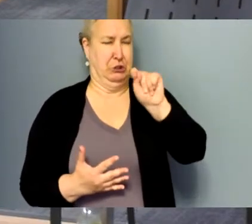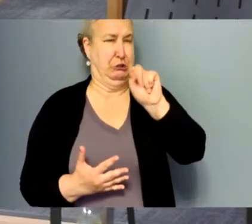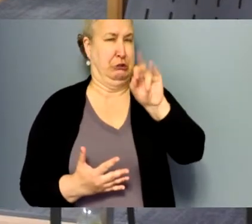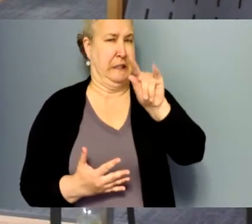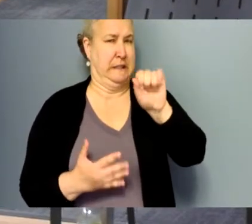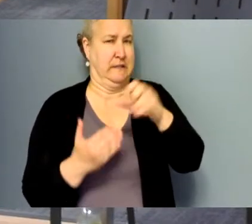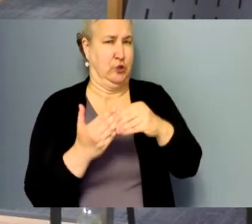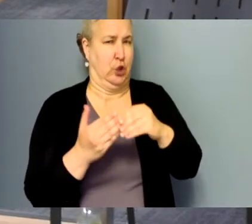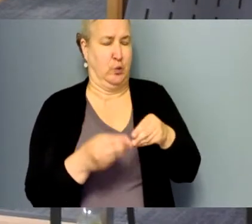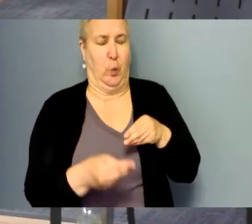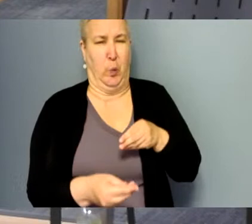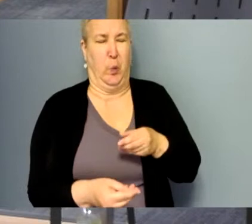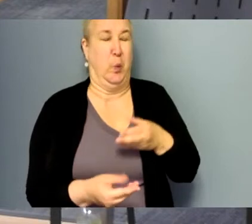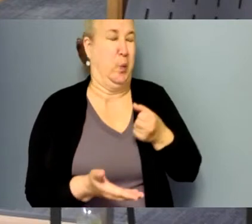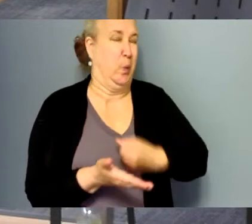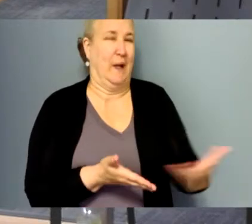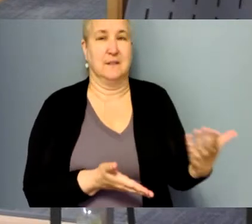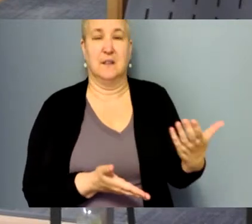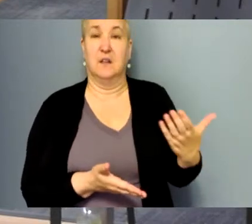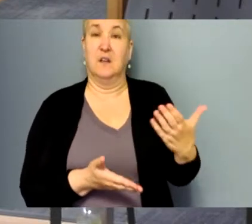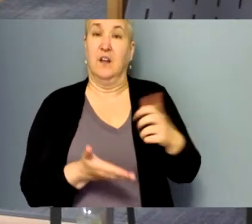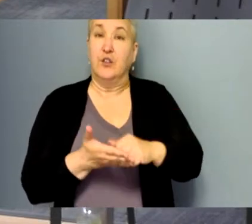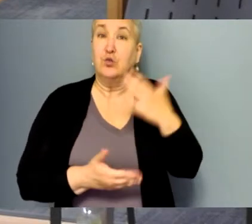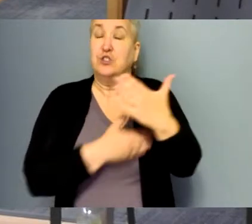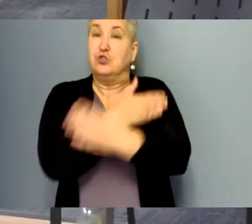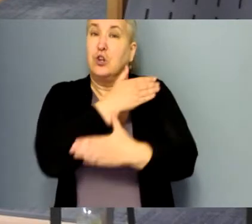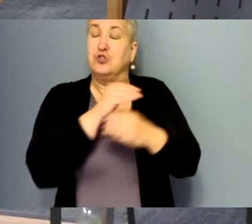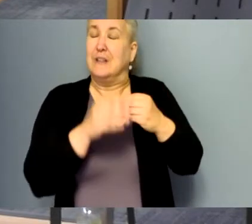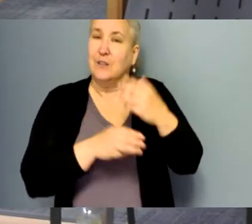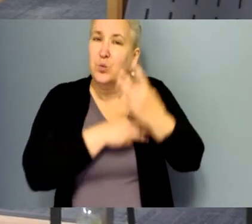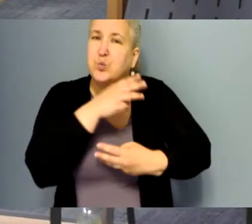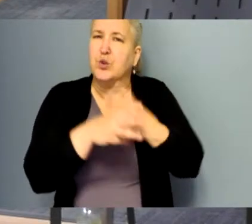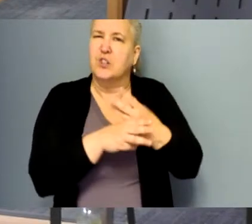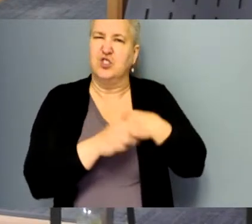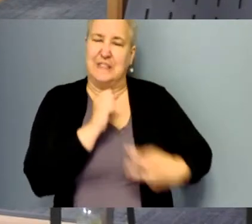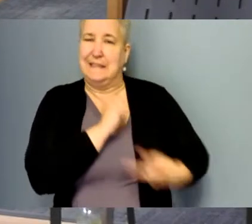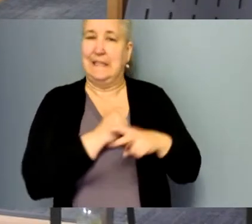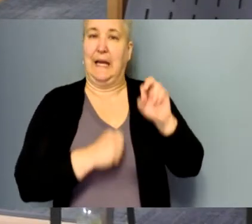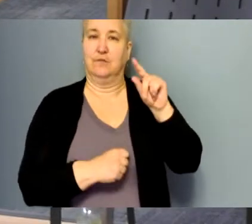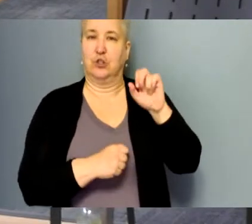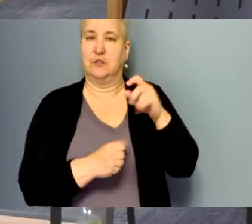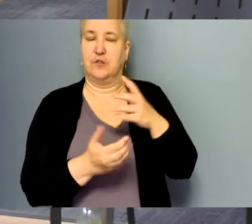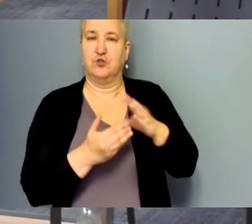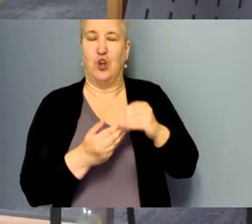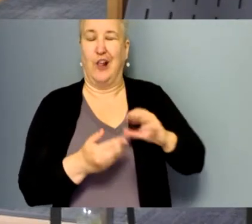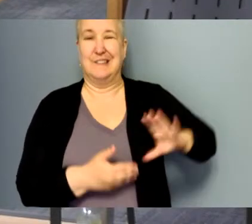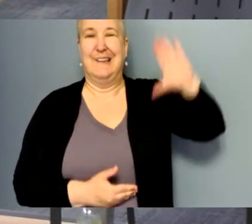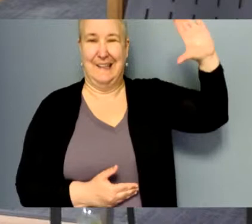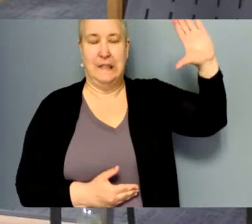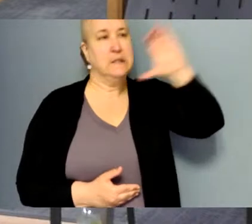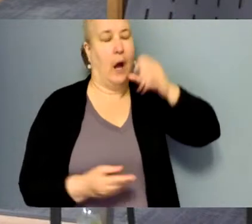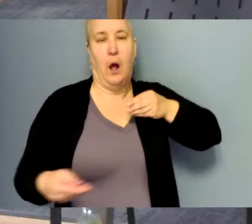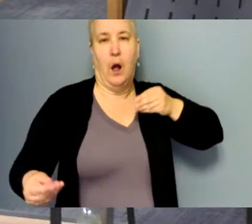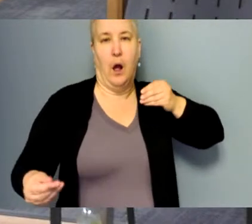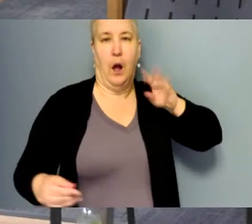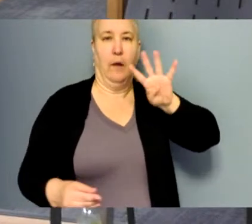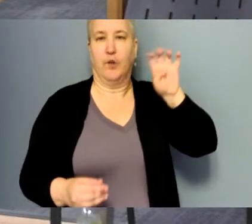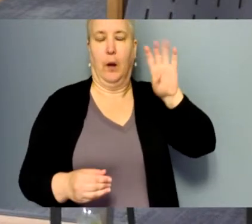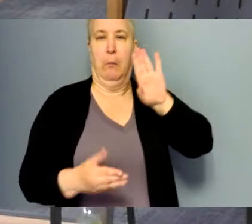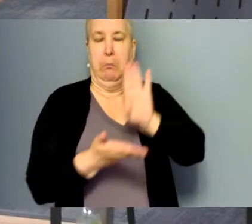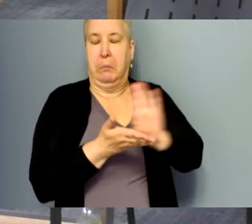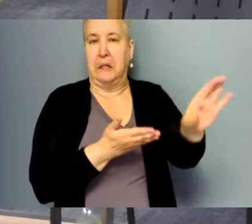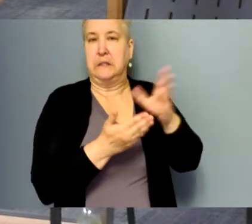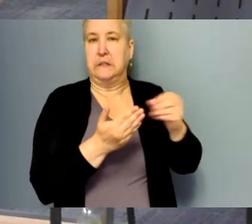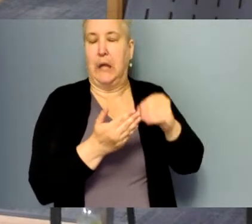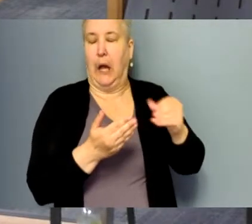wasted. We're the richest country in the world. We should be saving trillions of dollars and not spending $400 billion a year on